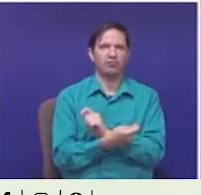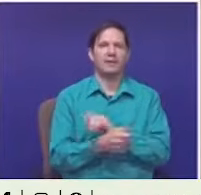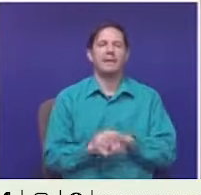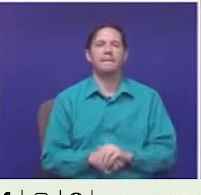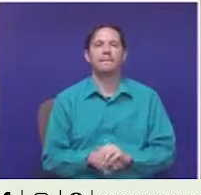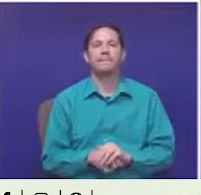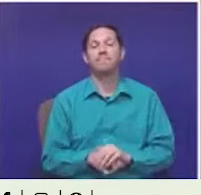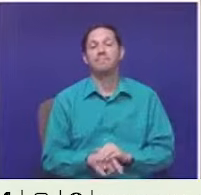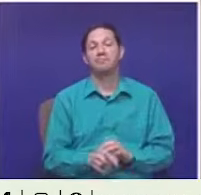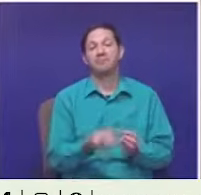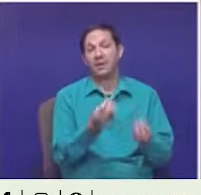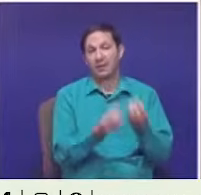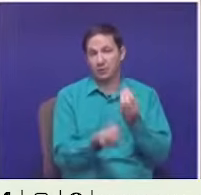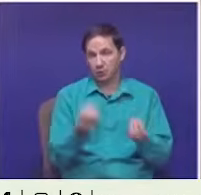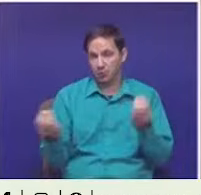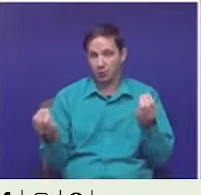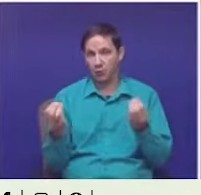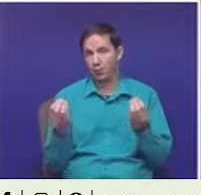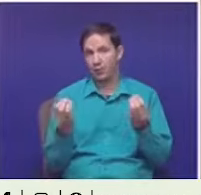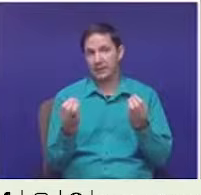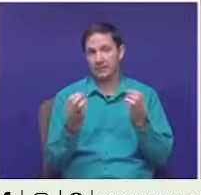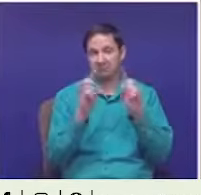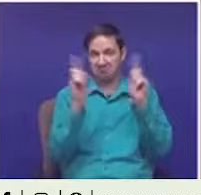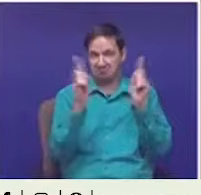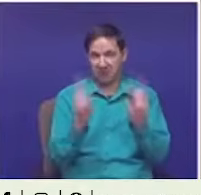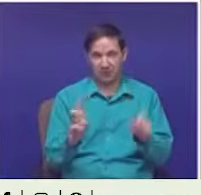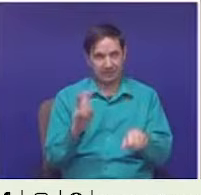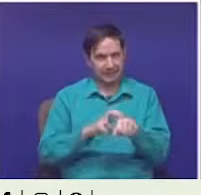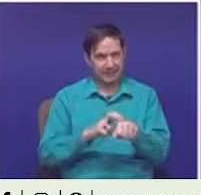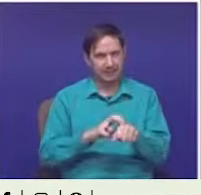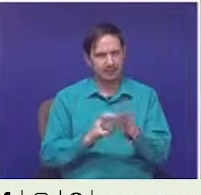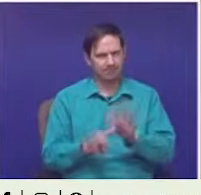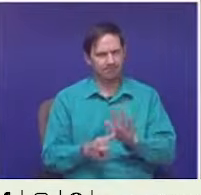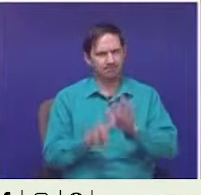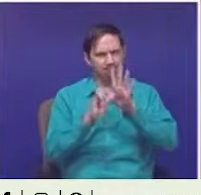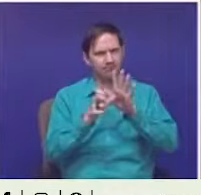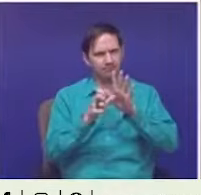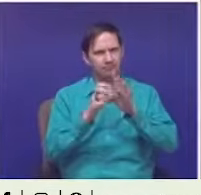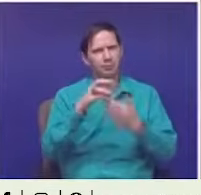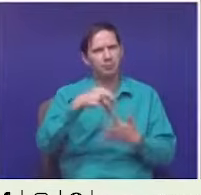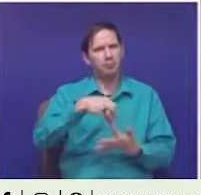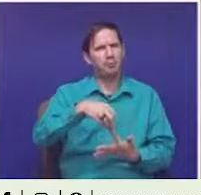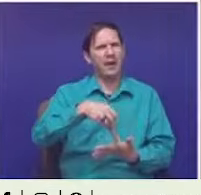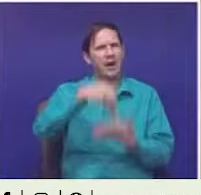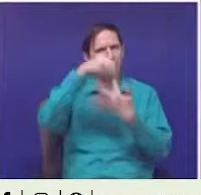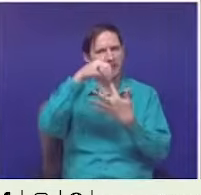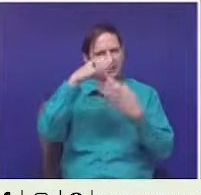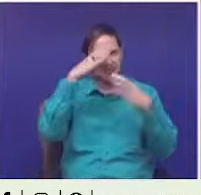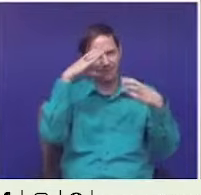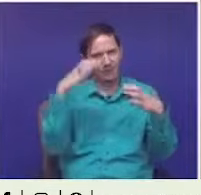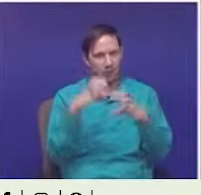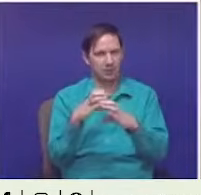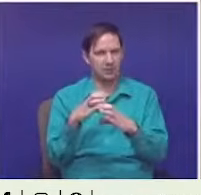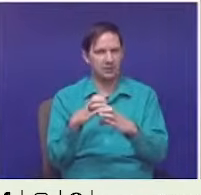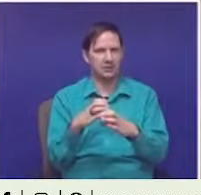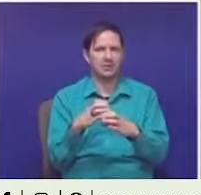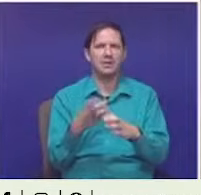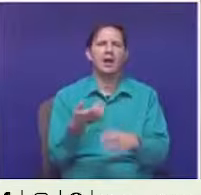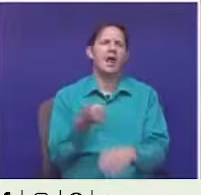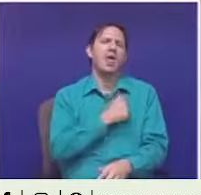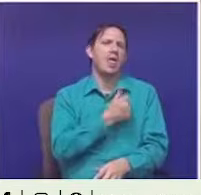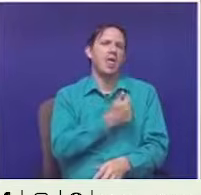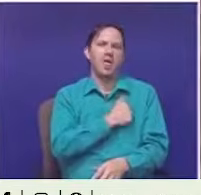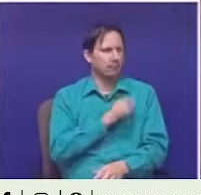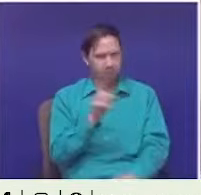special education needs must be prioritized. Inclusion is not a luxury. It's a constitutional obligation.